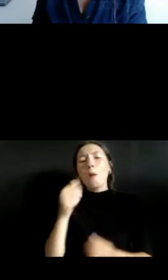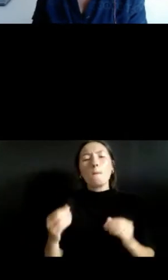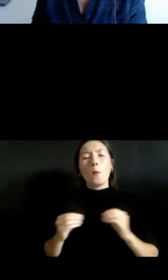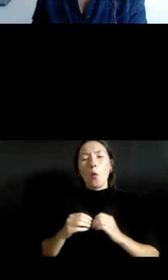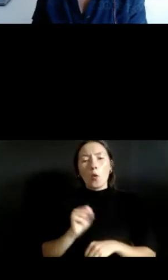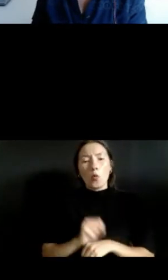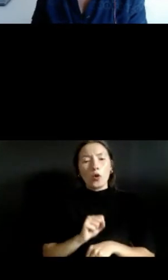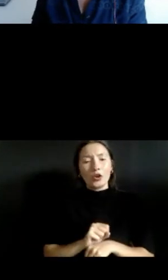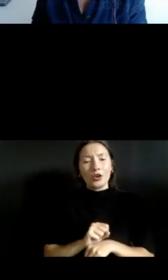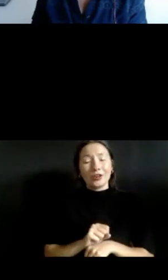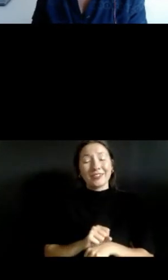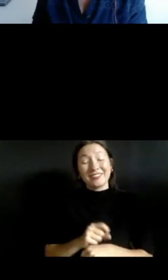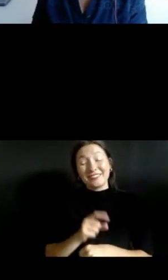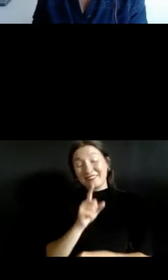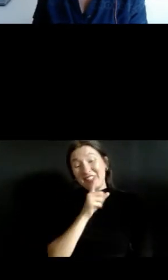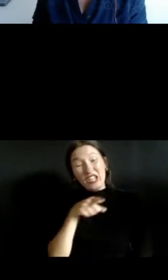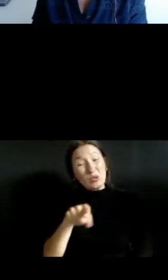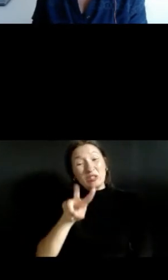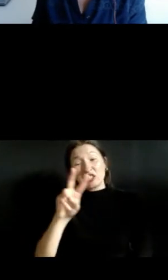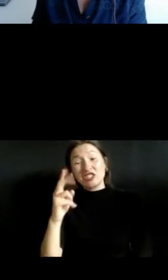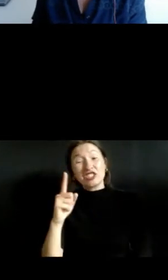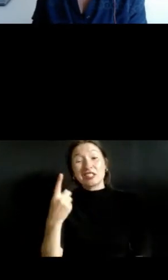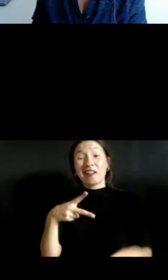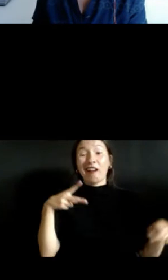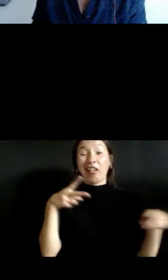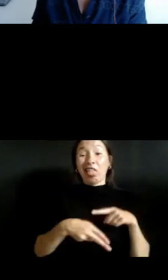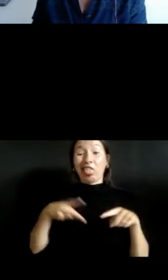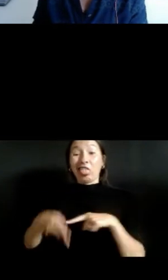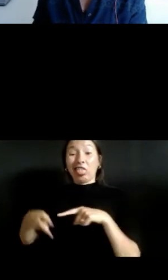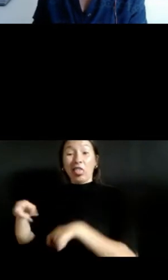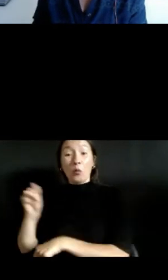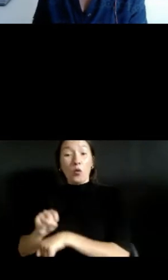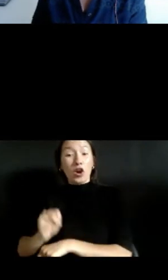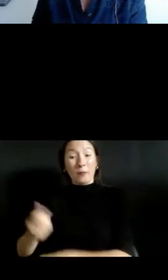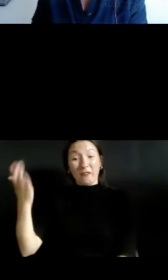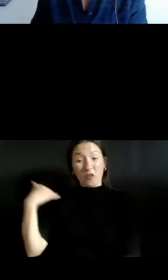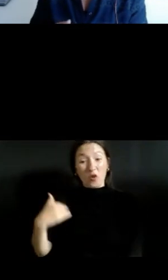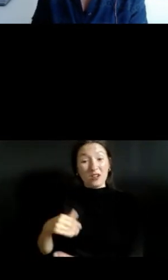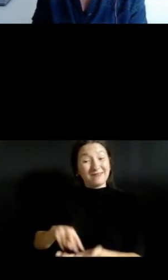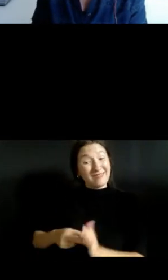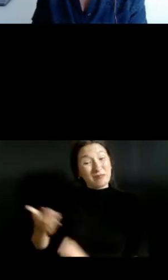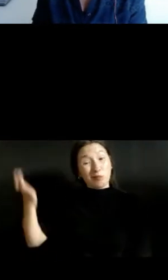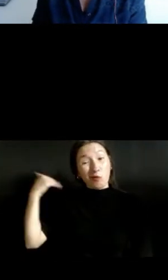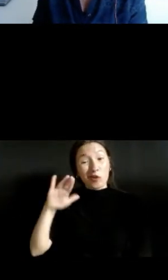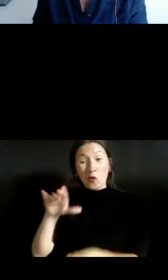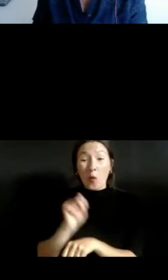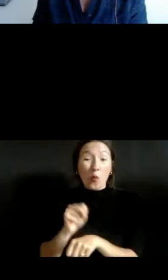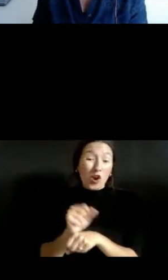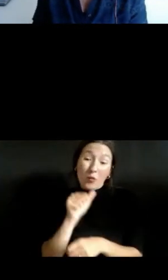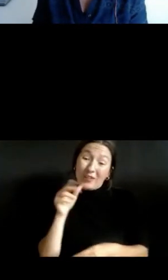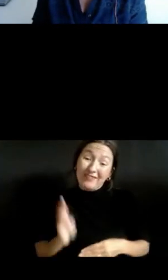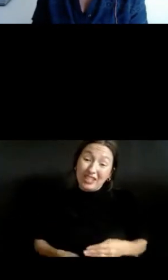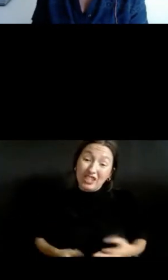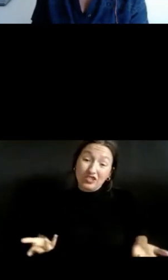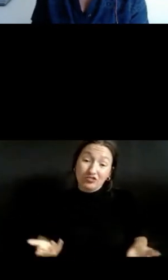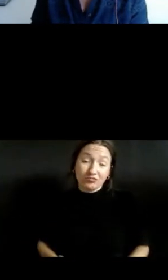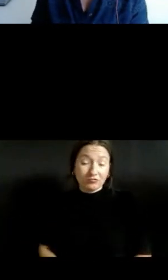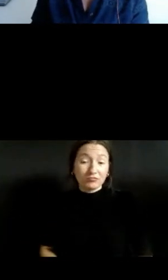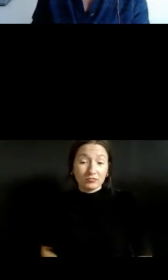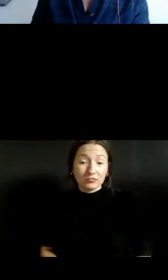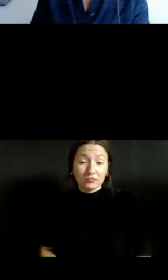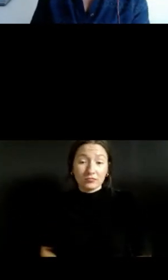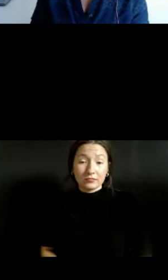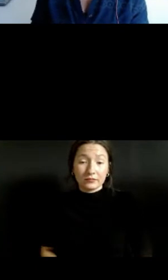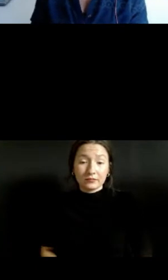was incomplete. So yeah, a real takeaway, that one for me. And now onto our final myth, and another reason I